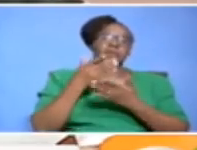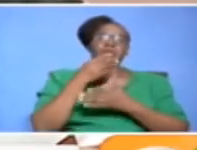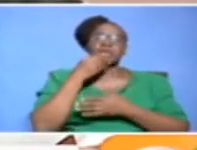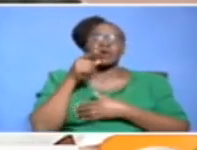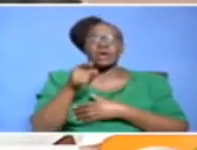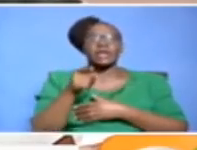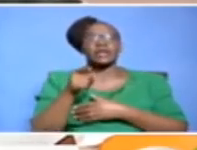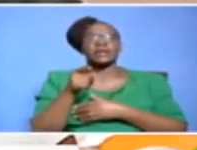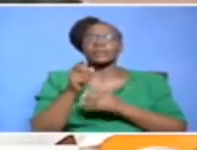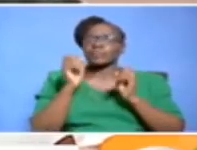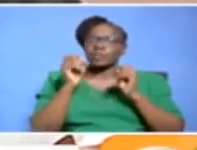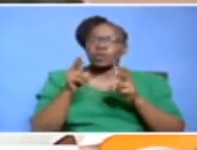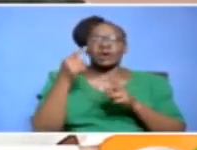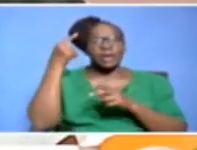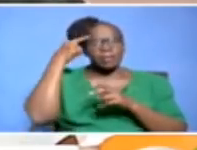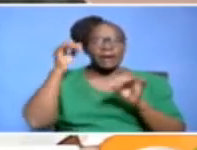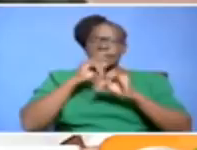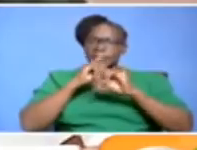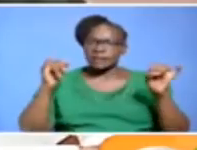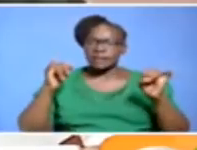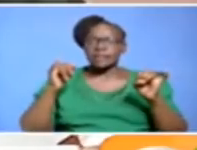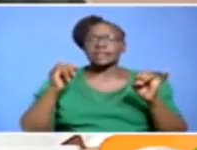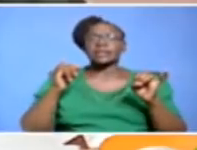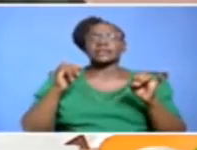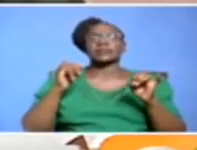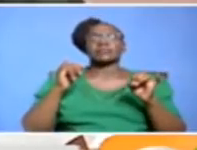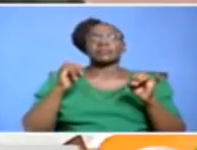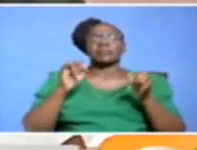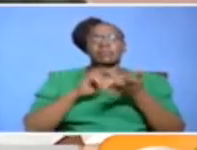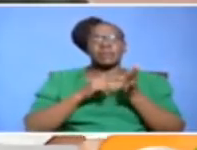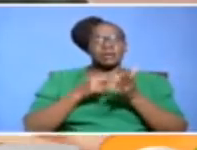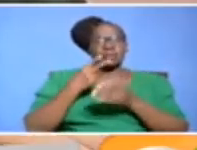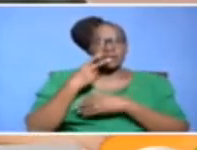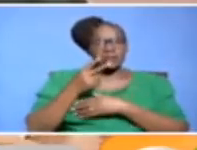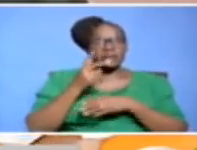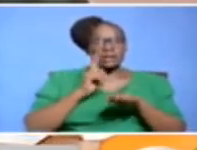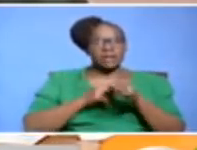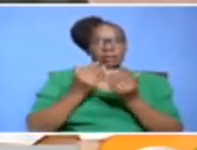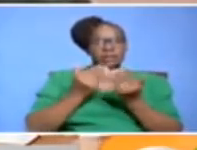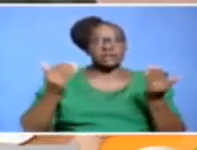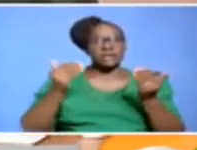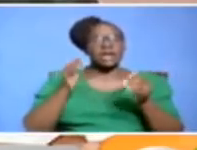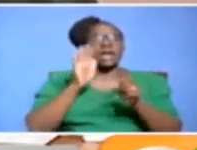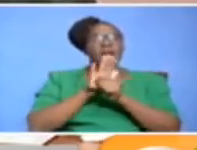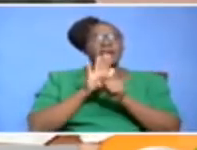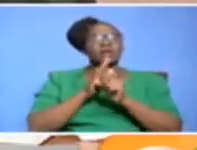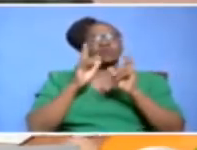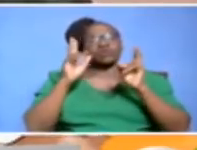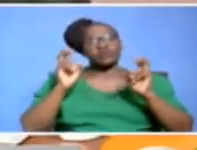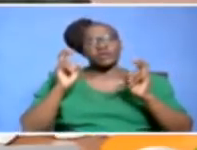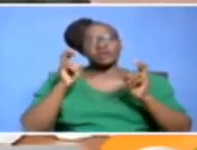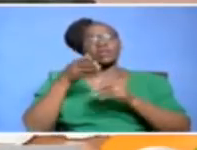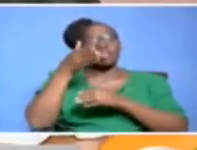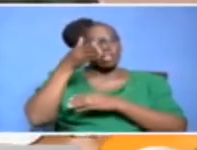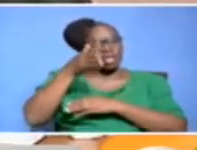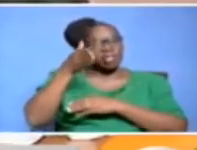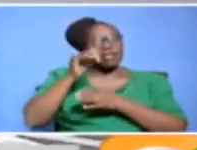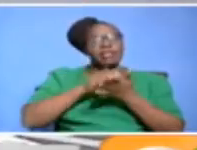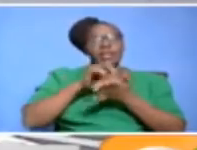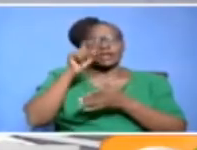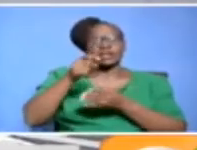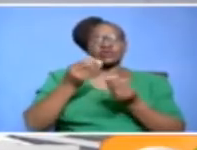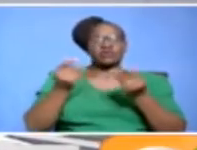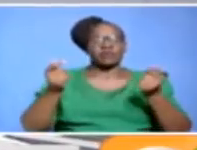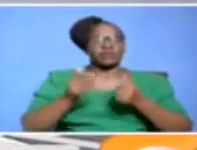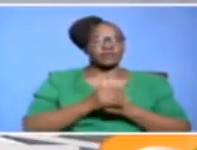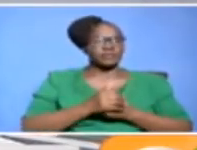is totally okay and all that. So I would be looking, when it comes to a child, there's just too much underlying issues that you're dealing with. You know, a lot